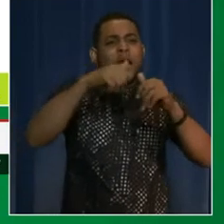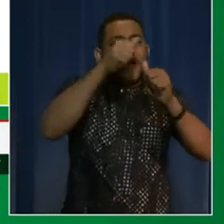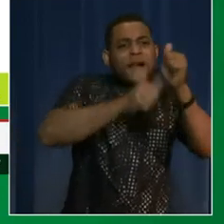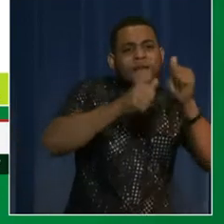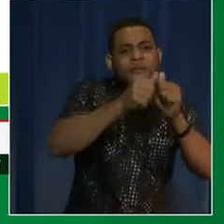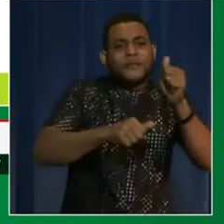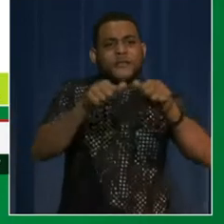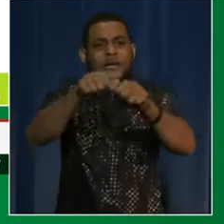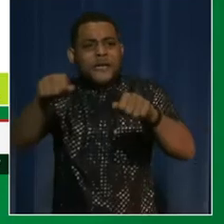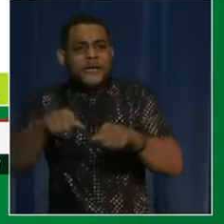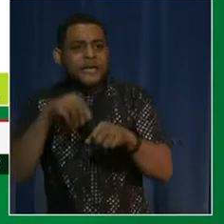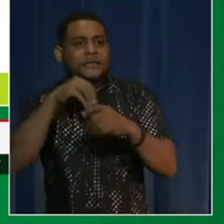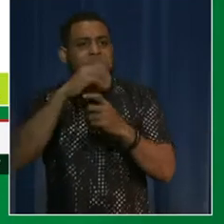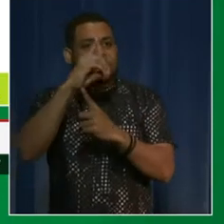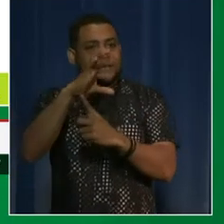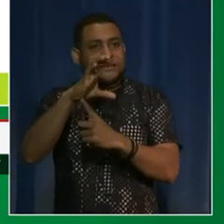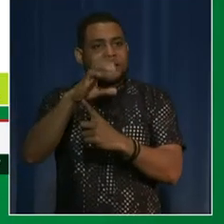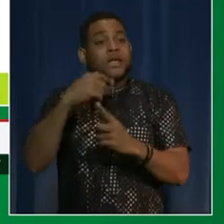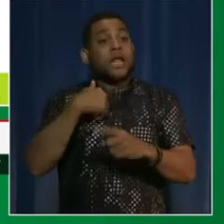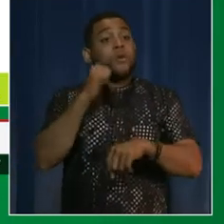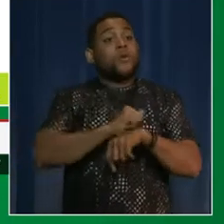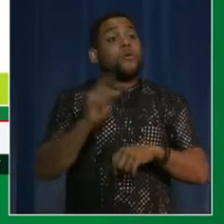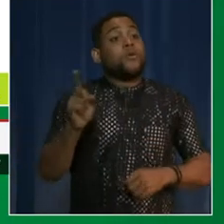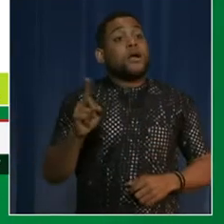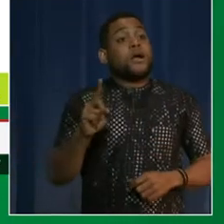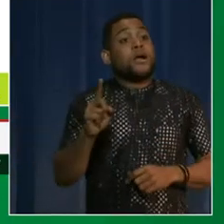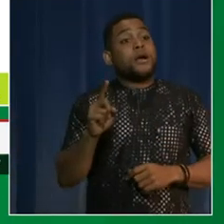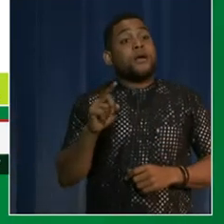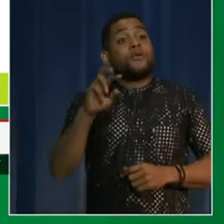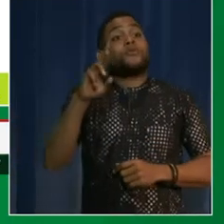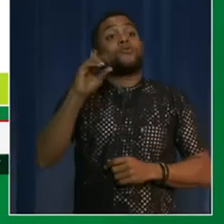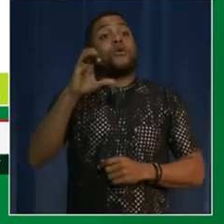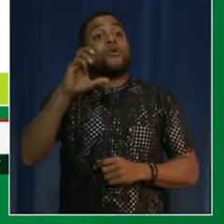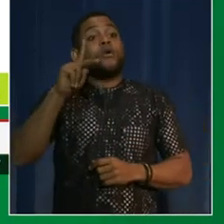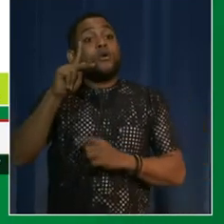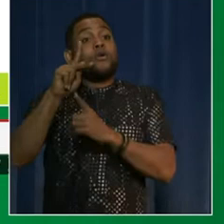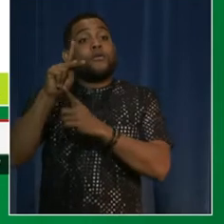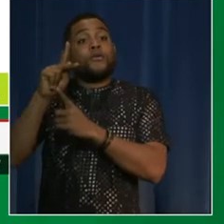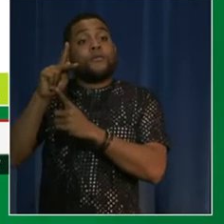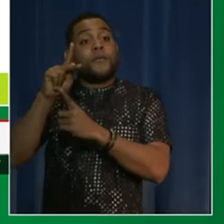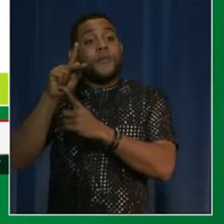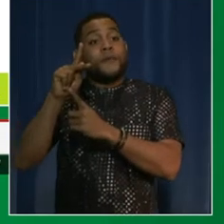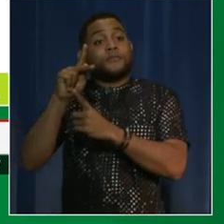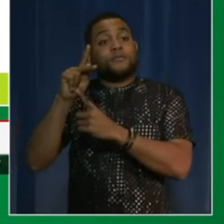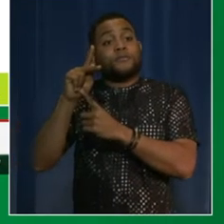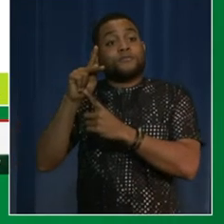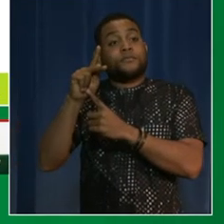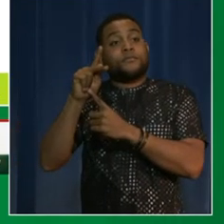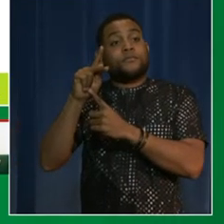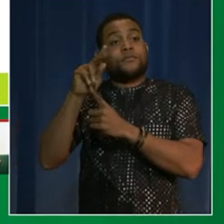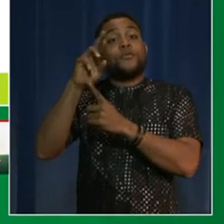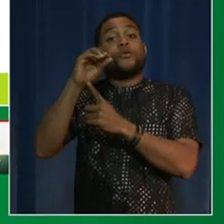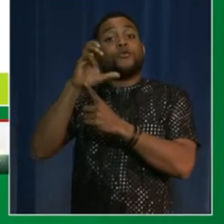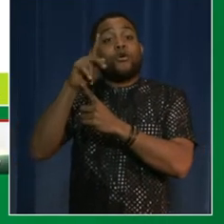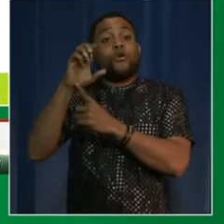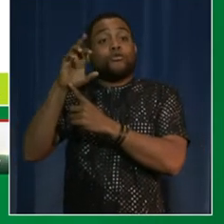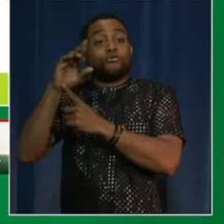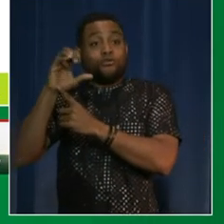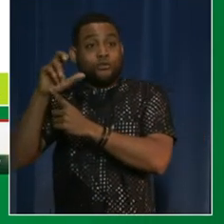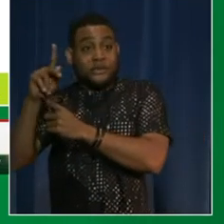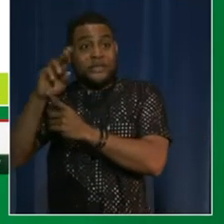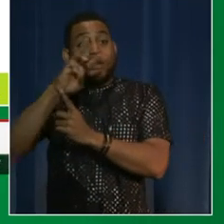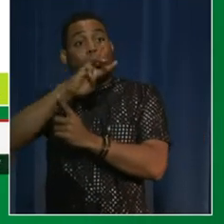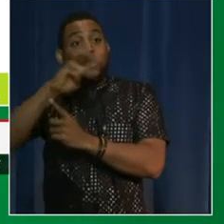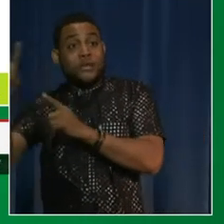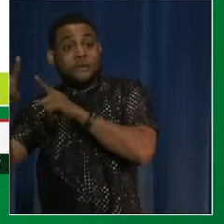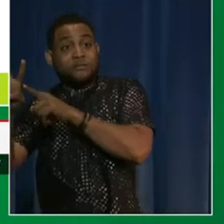work in Rock Creek West area, or kind of Ward 3, we're focused on leveraging housing tools, targeted